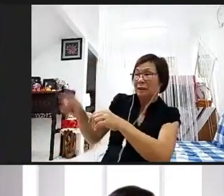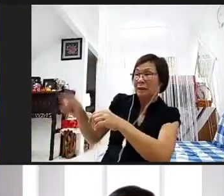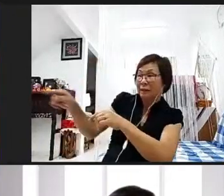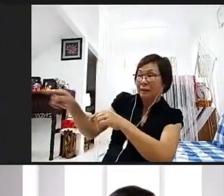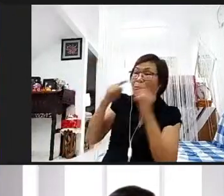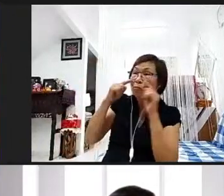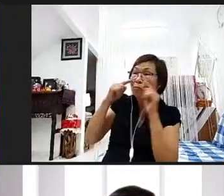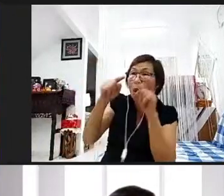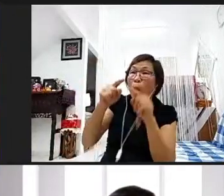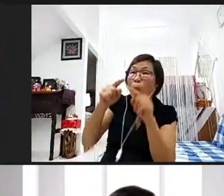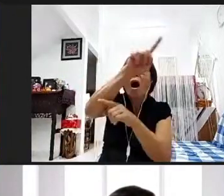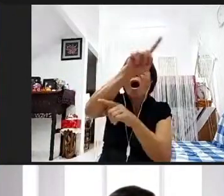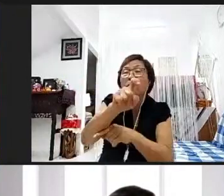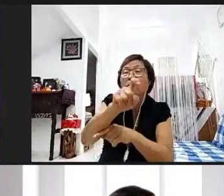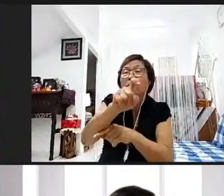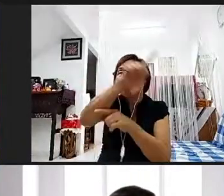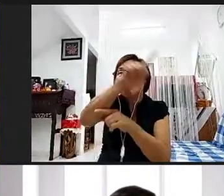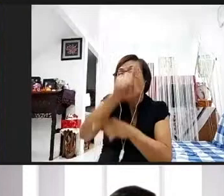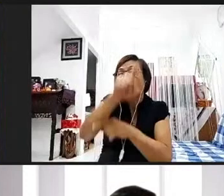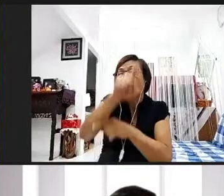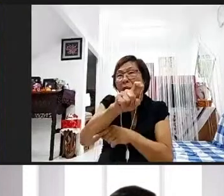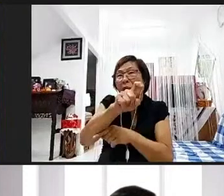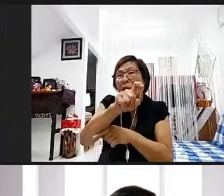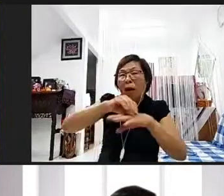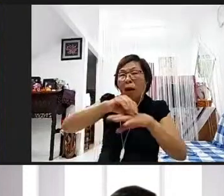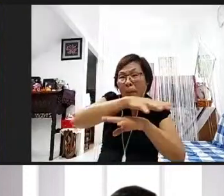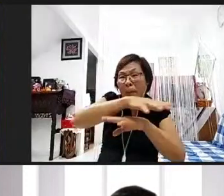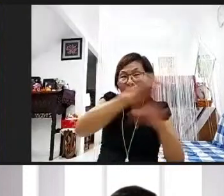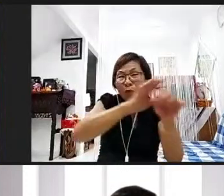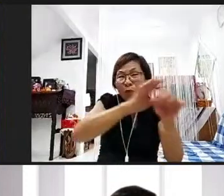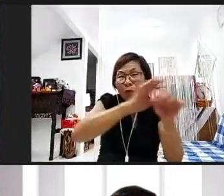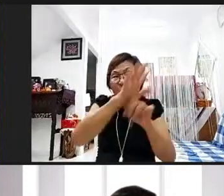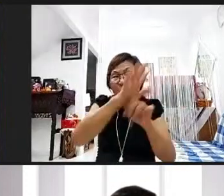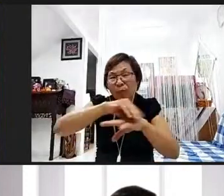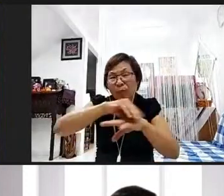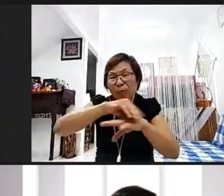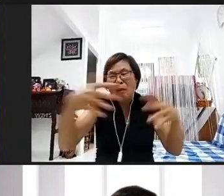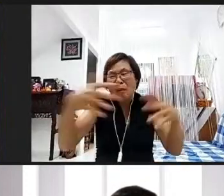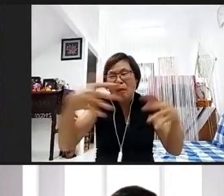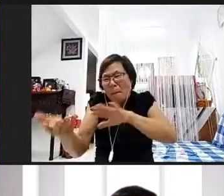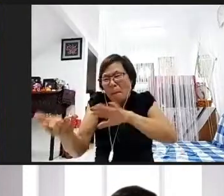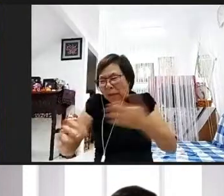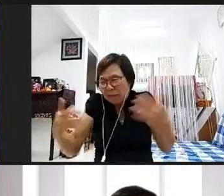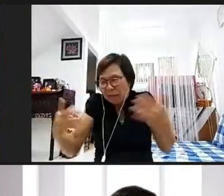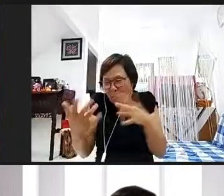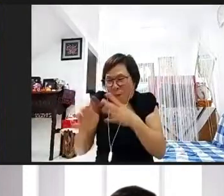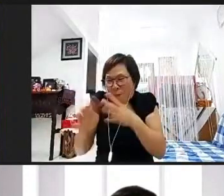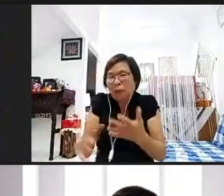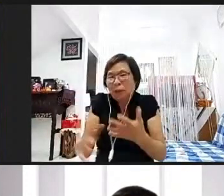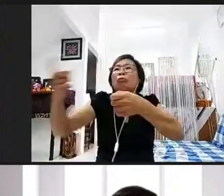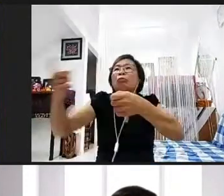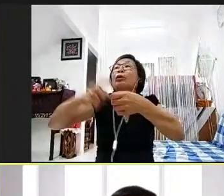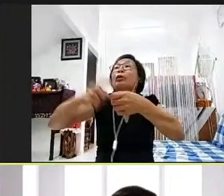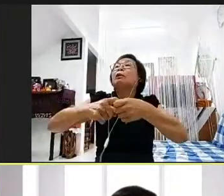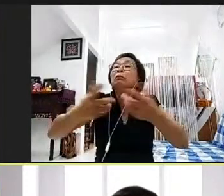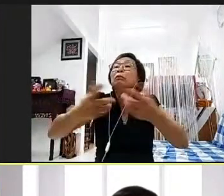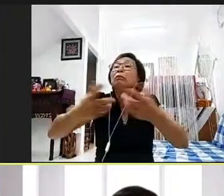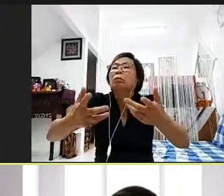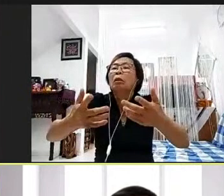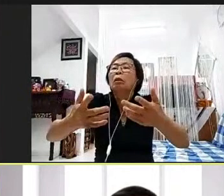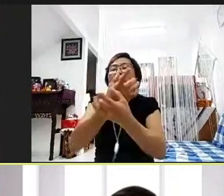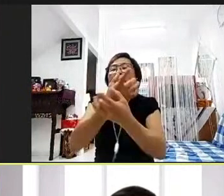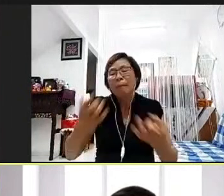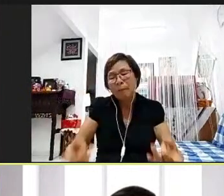as part of the impact of COVID-19 pandemic, which is the fear of death in relating to